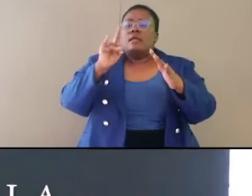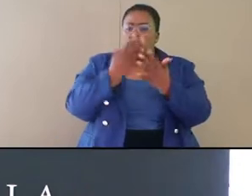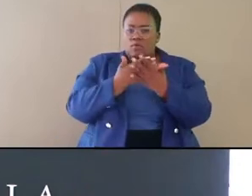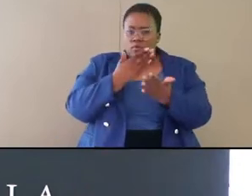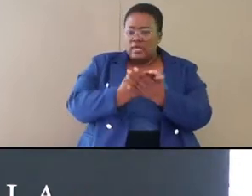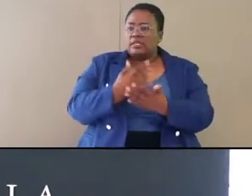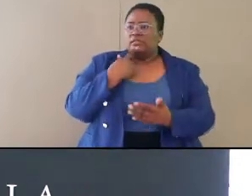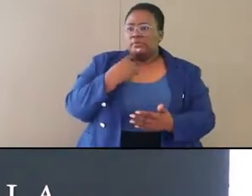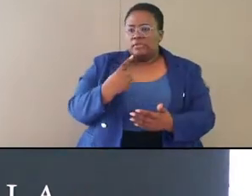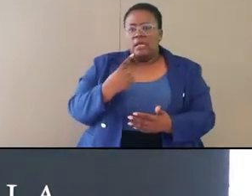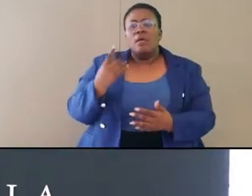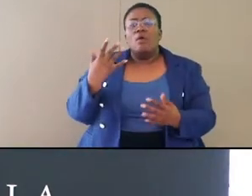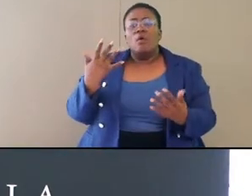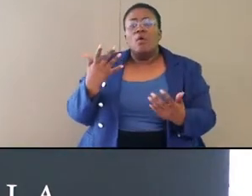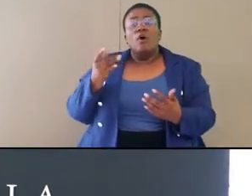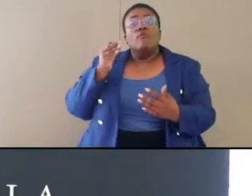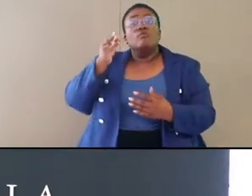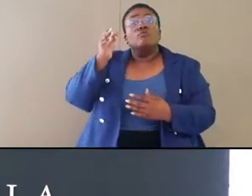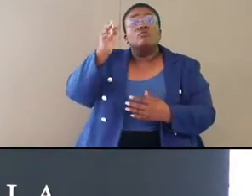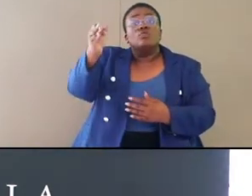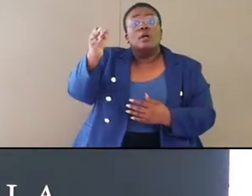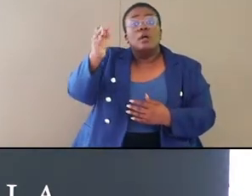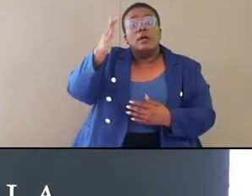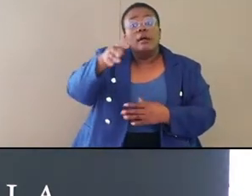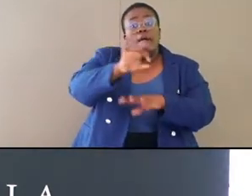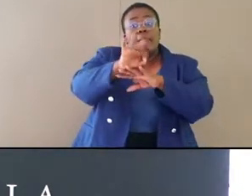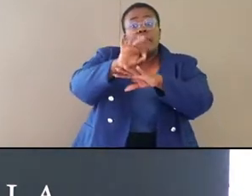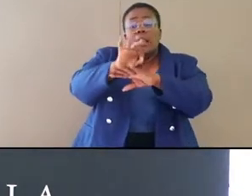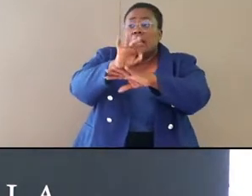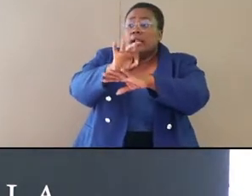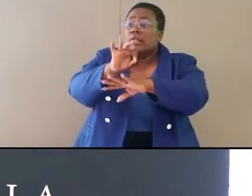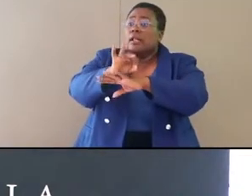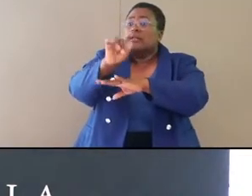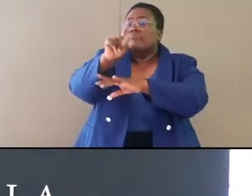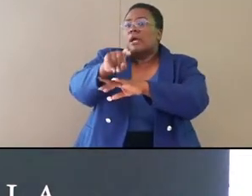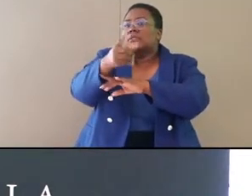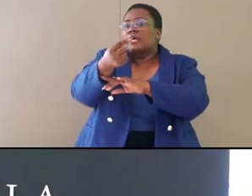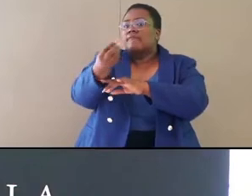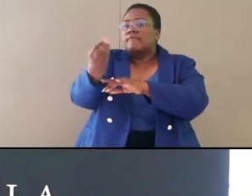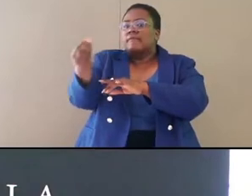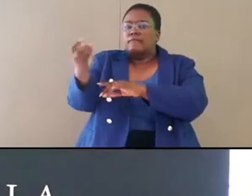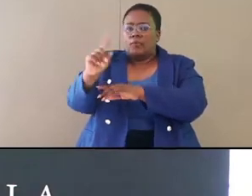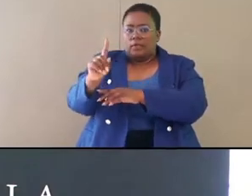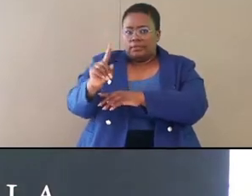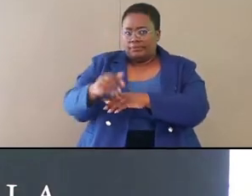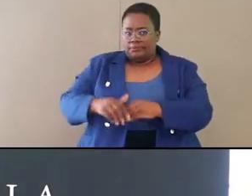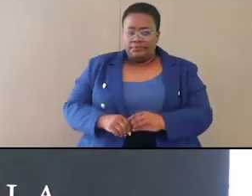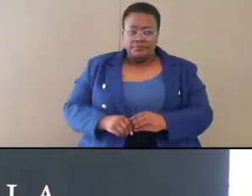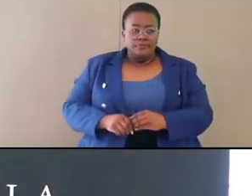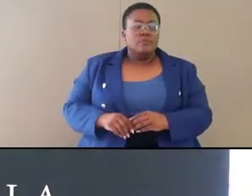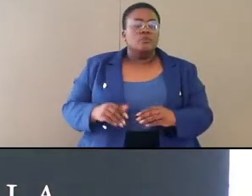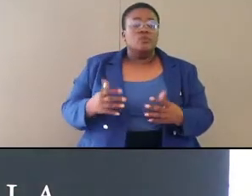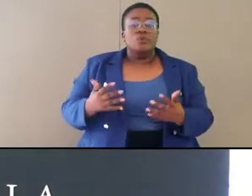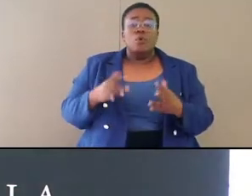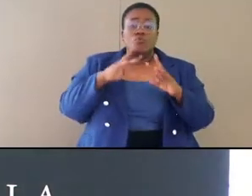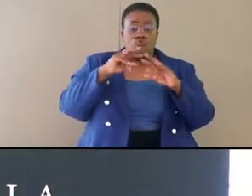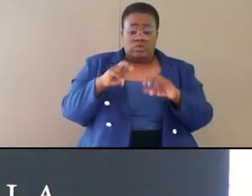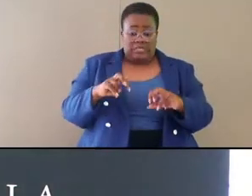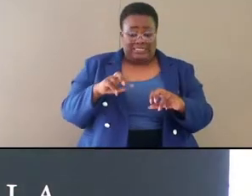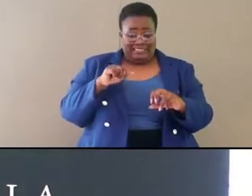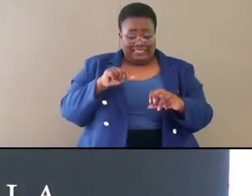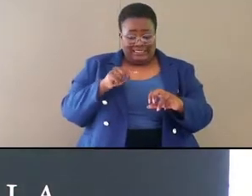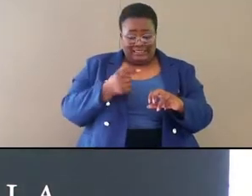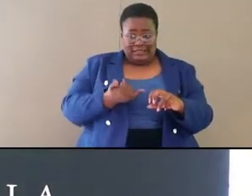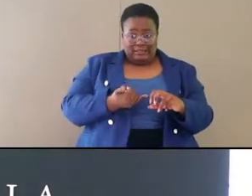say what are the future plans that you need to have. And I think that having research being done,